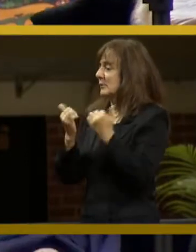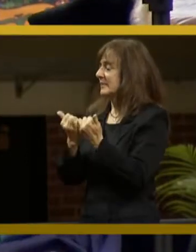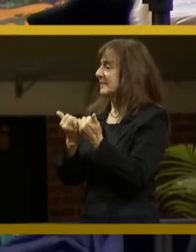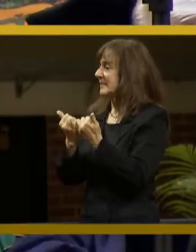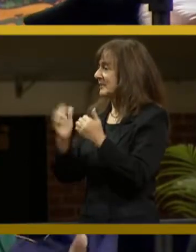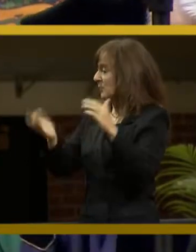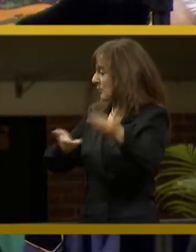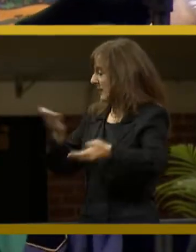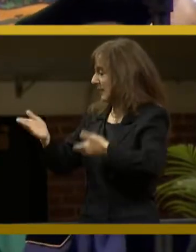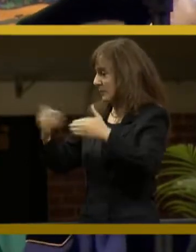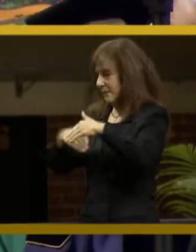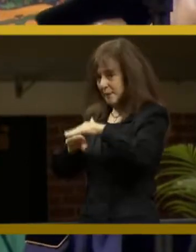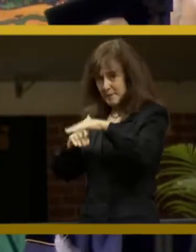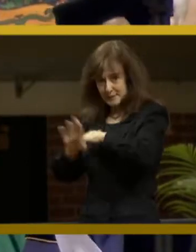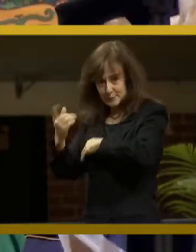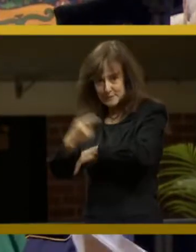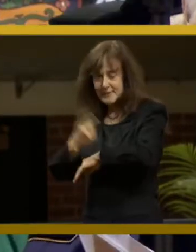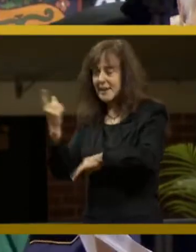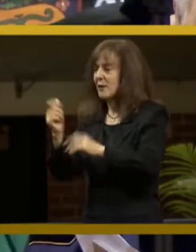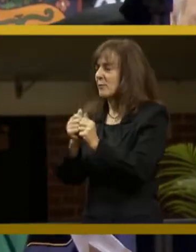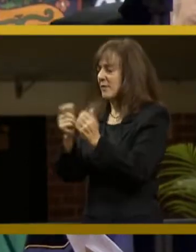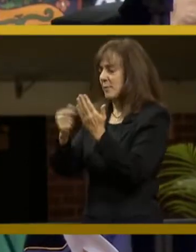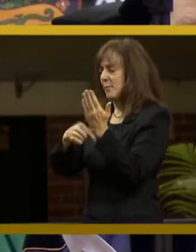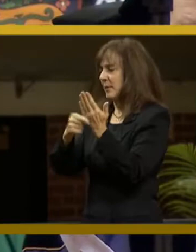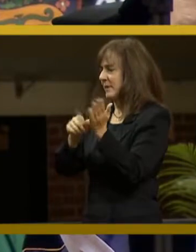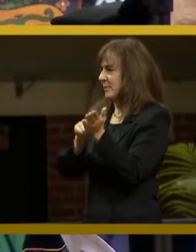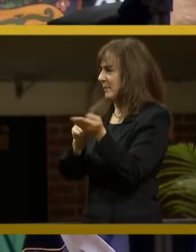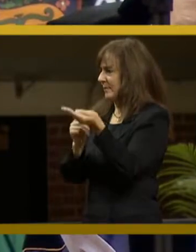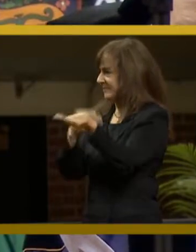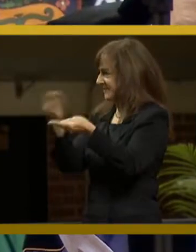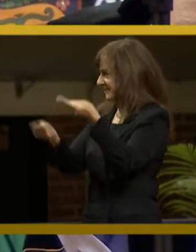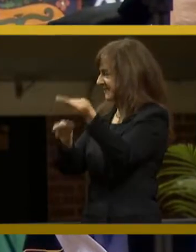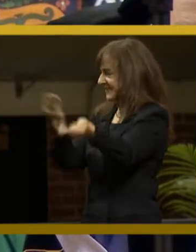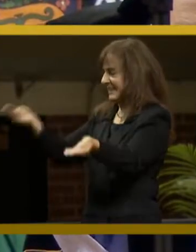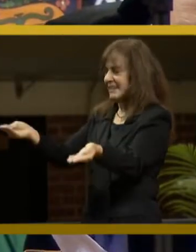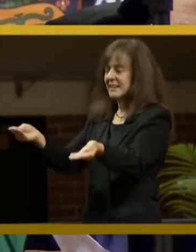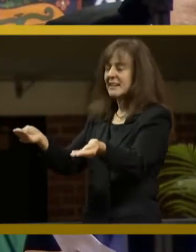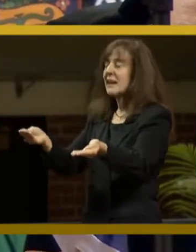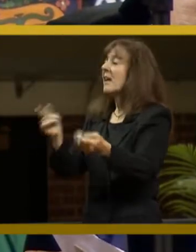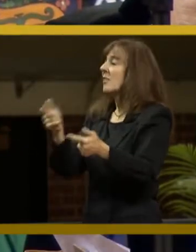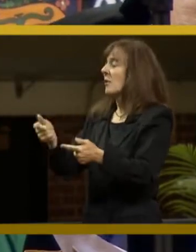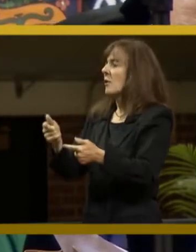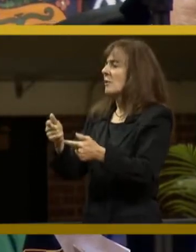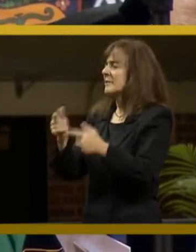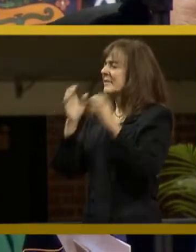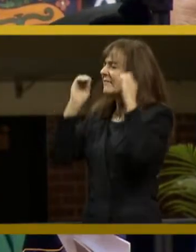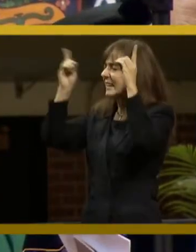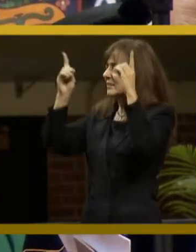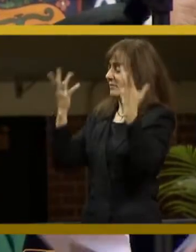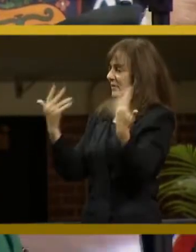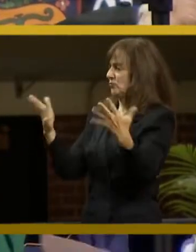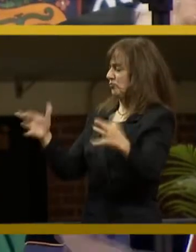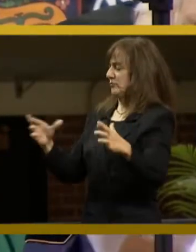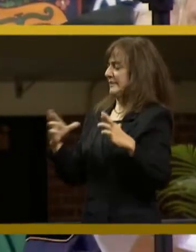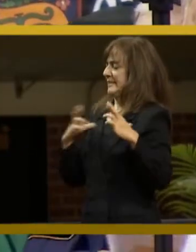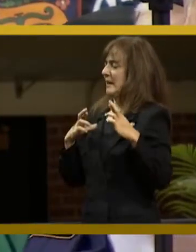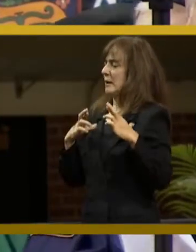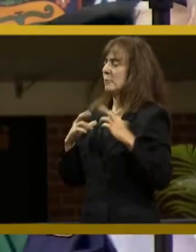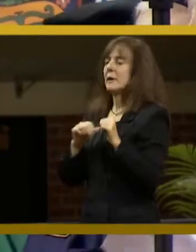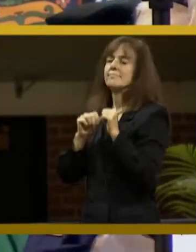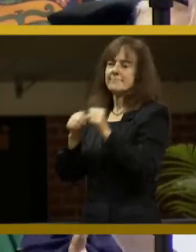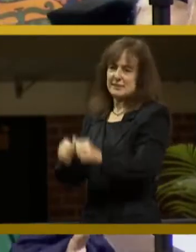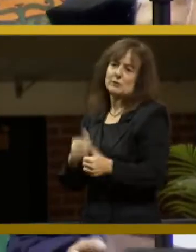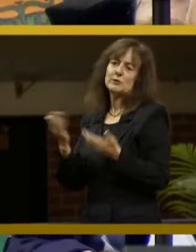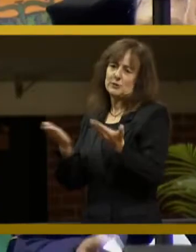greeted you as you entered today with the printed programs. That are the Maritai faculty are the retired faculty who continue to